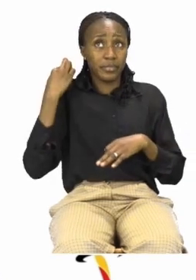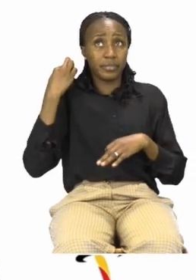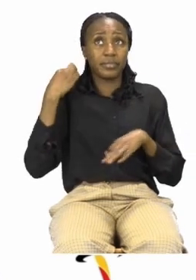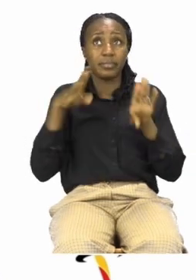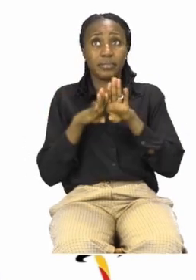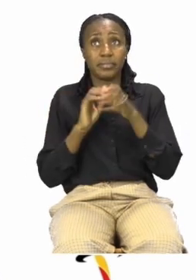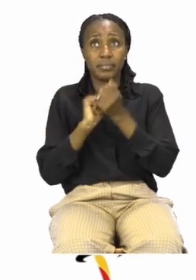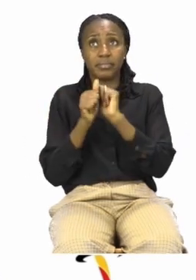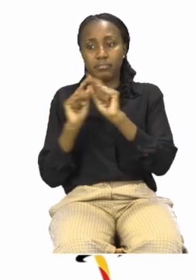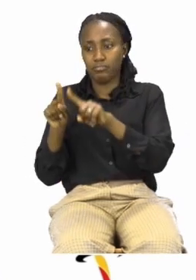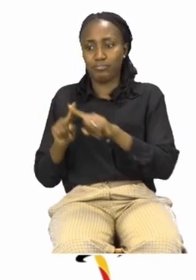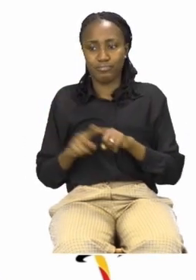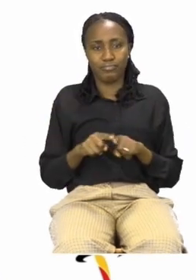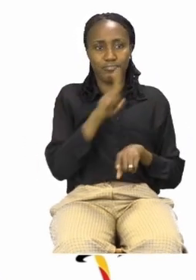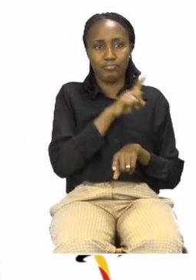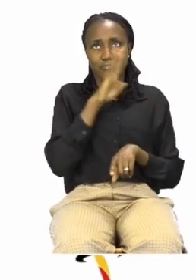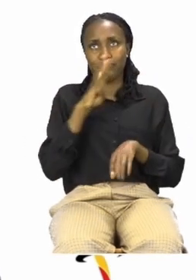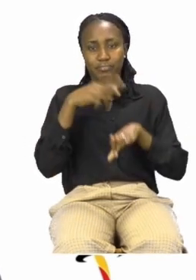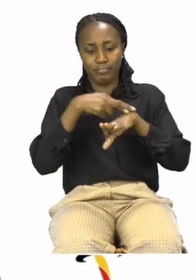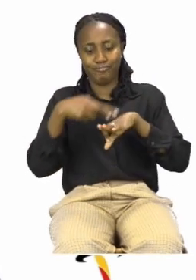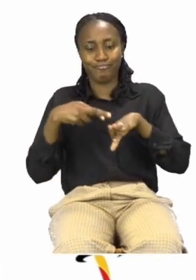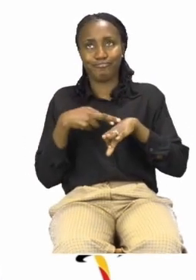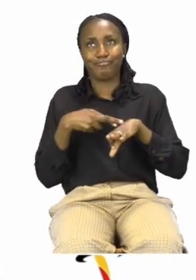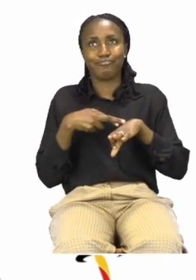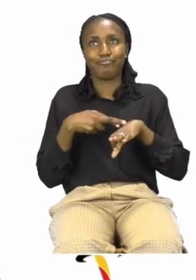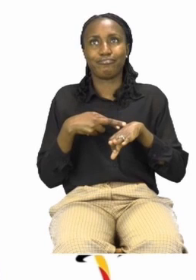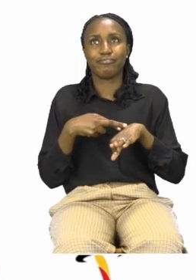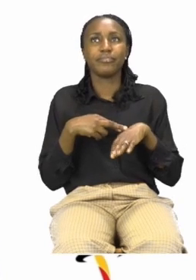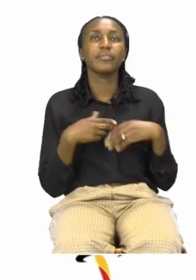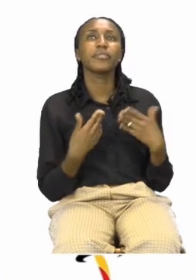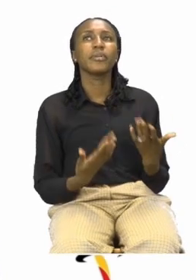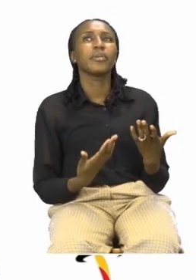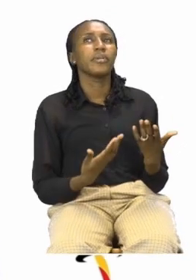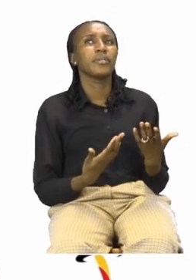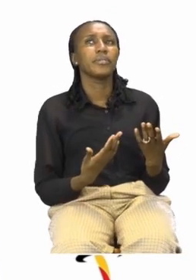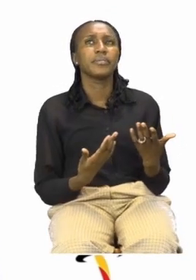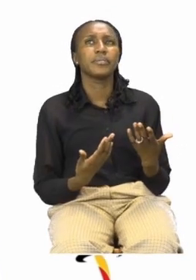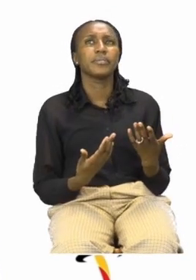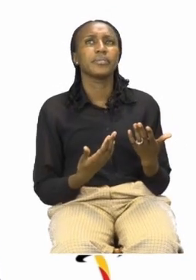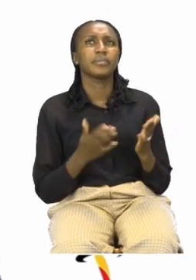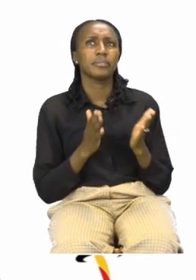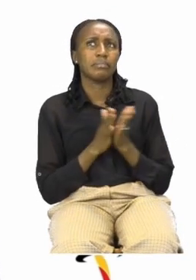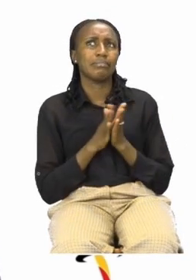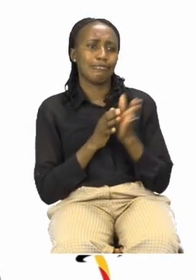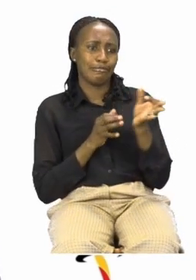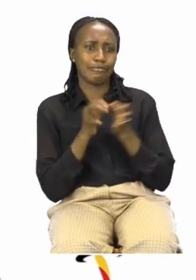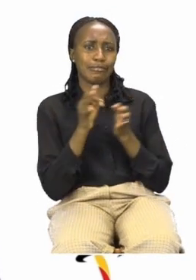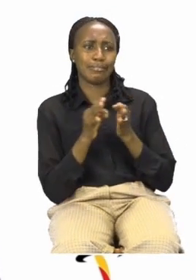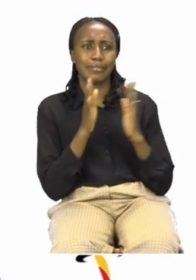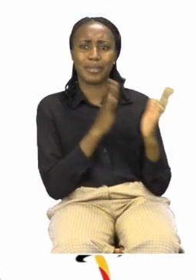in various 14 regions of this country. So how would you lay out the strategic plan